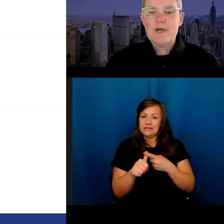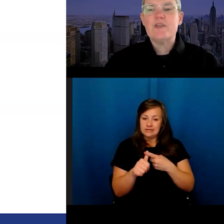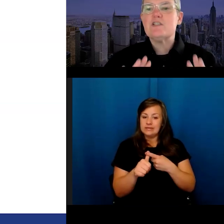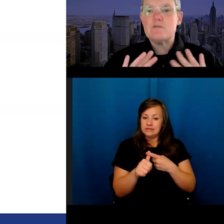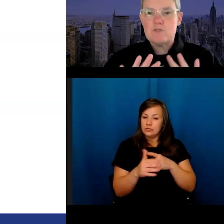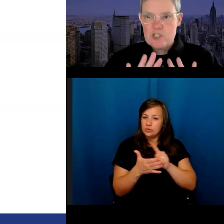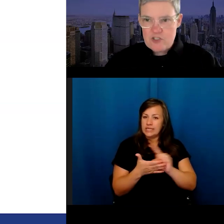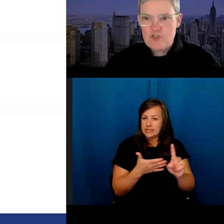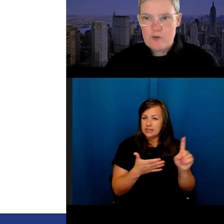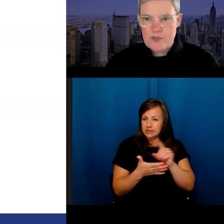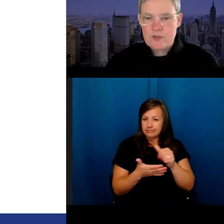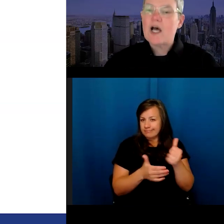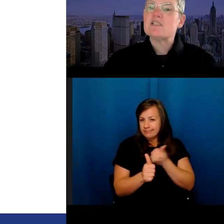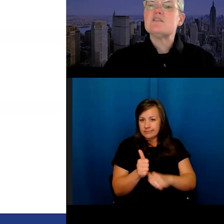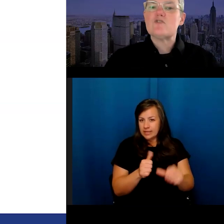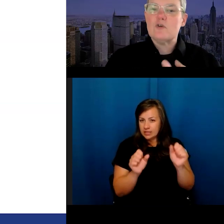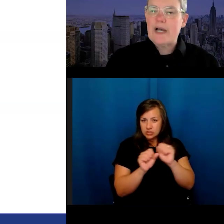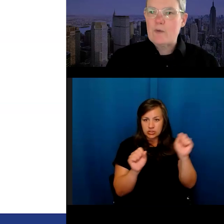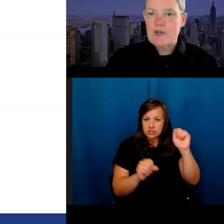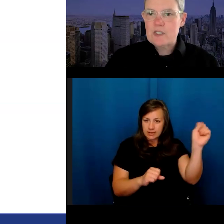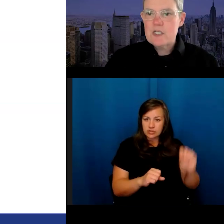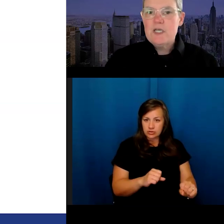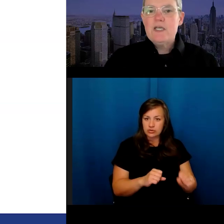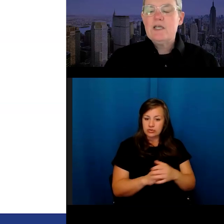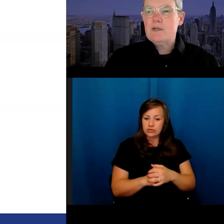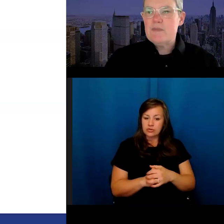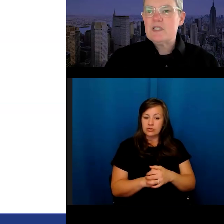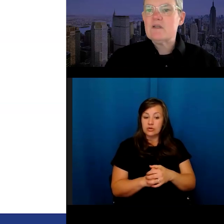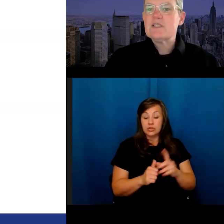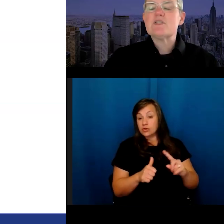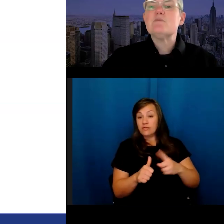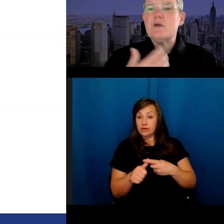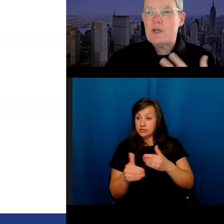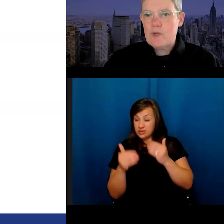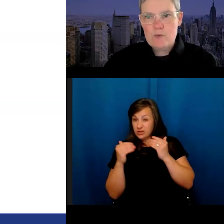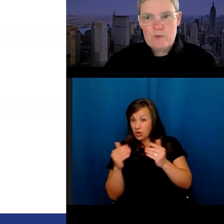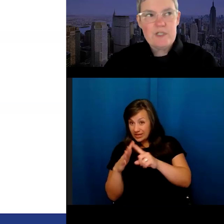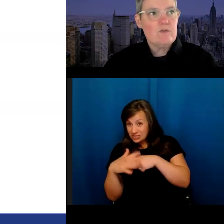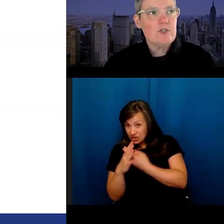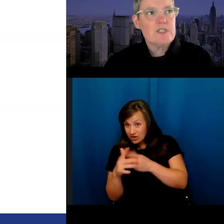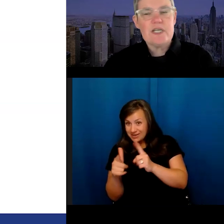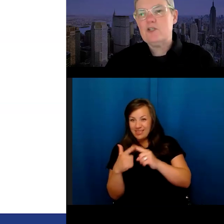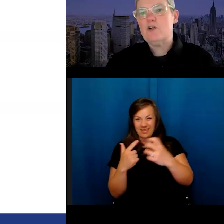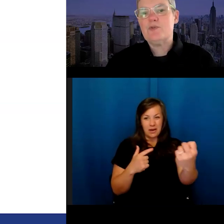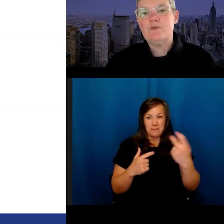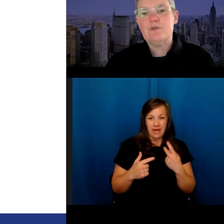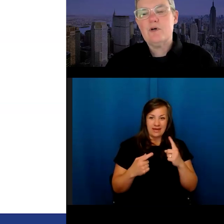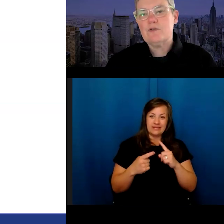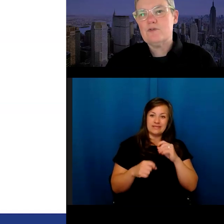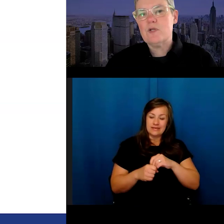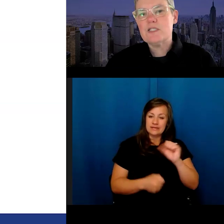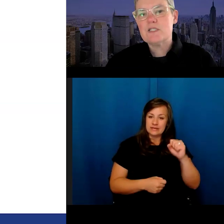as you're thinking about this, just get started with your classes, circle back with us in late September, and can look at setting you up